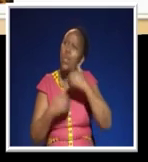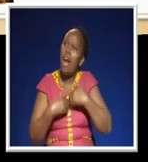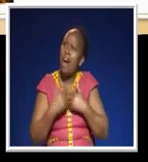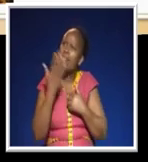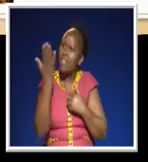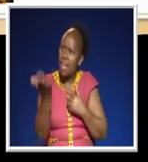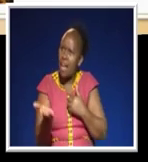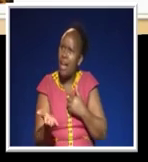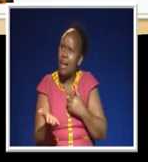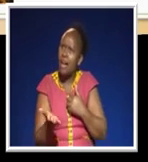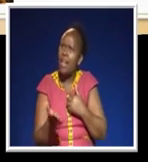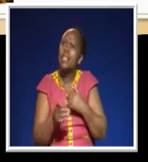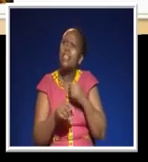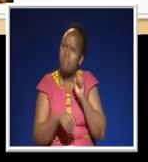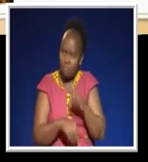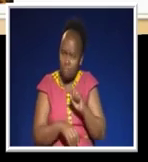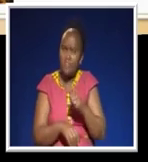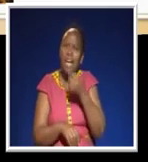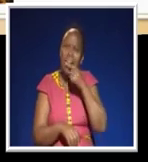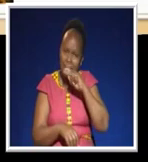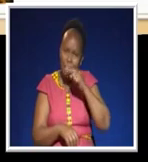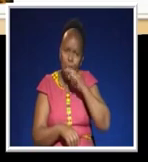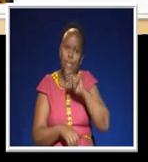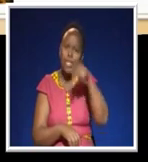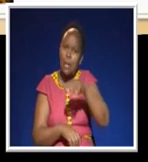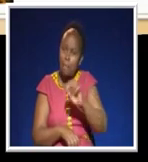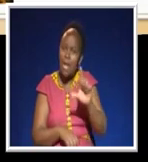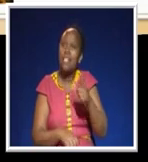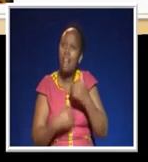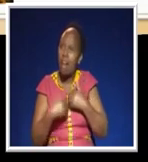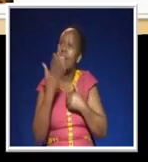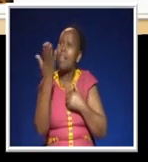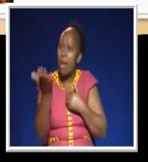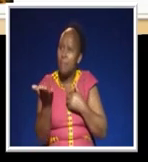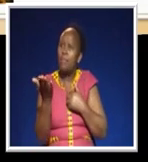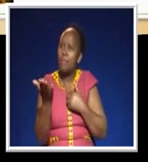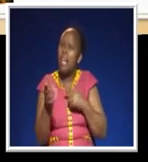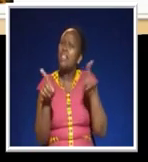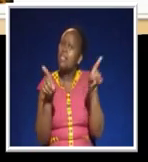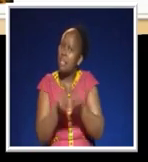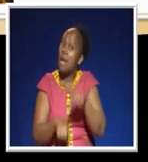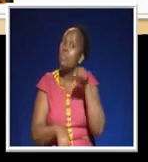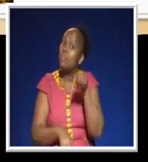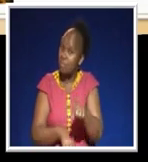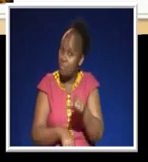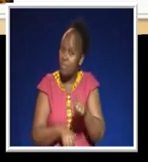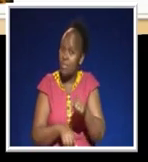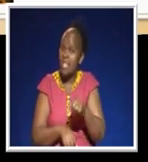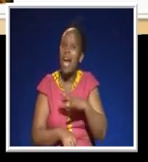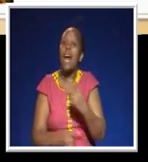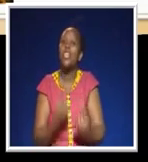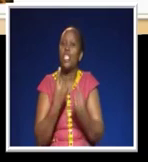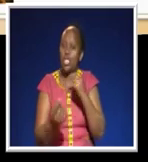see peels from the carrots. Peels from the carrots are also part of kitchen